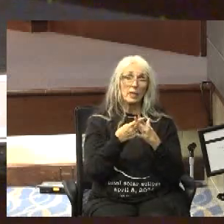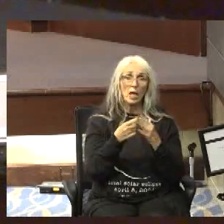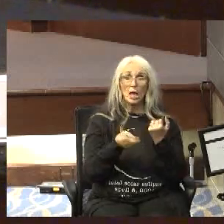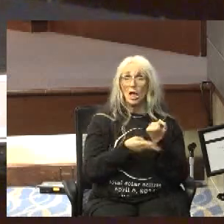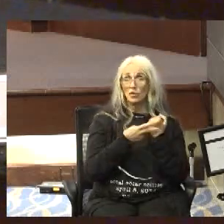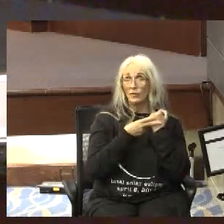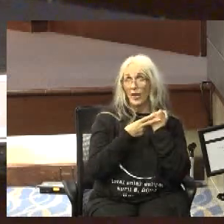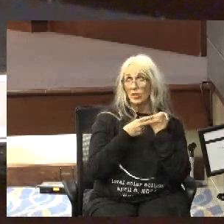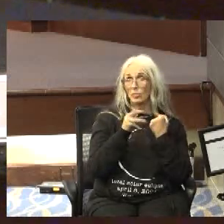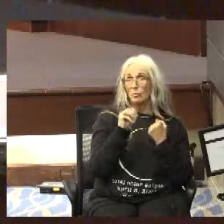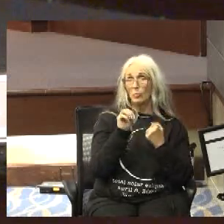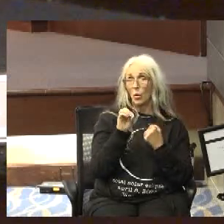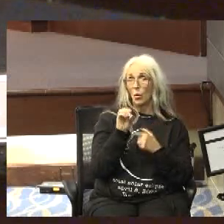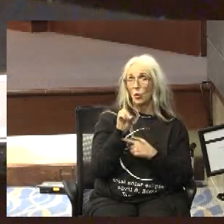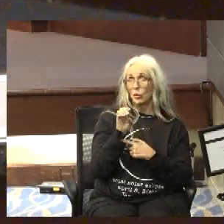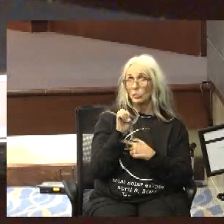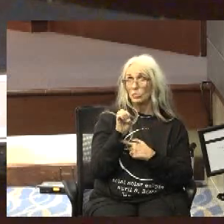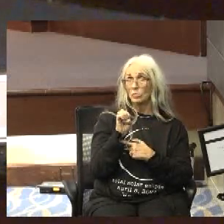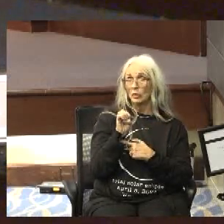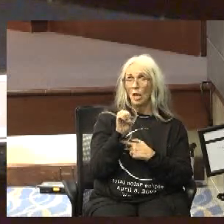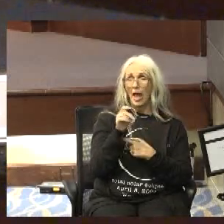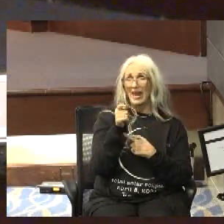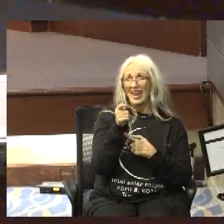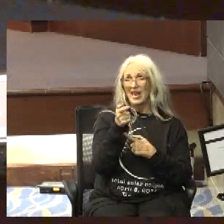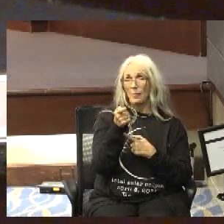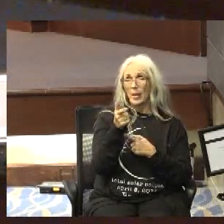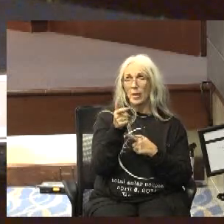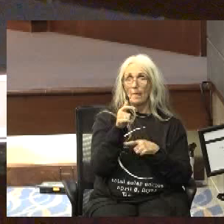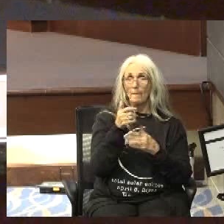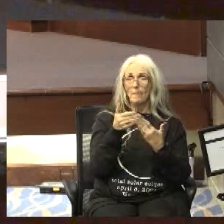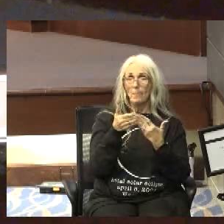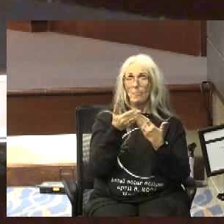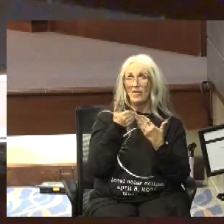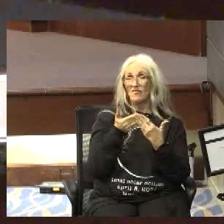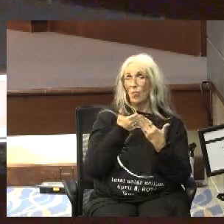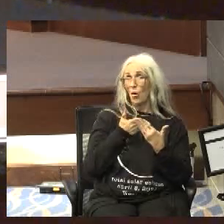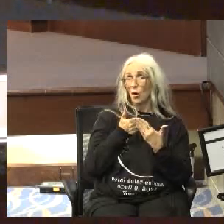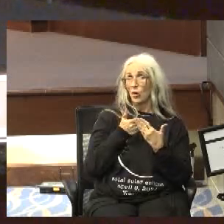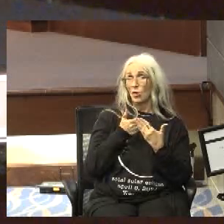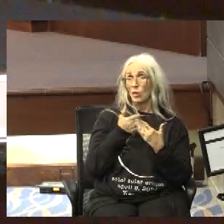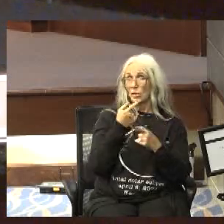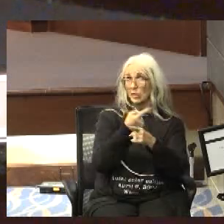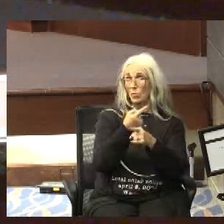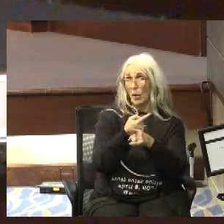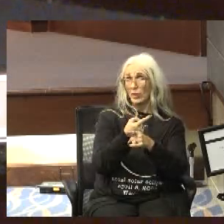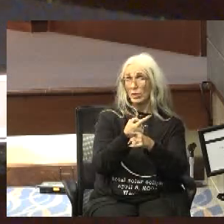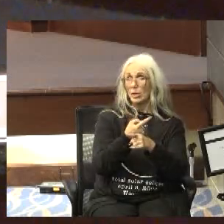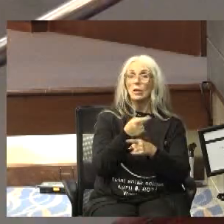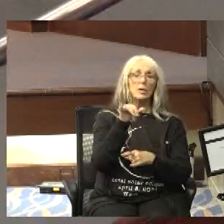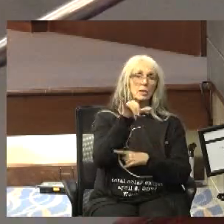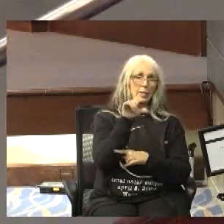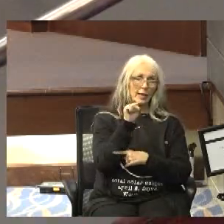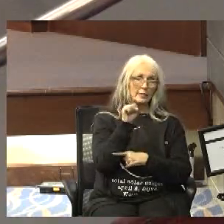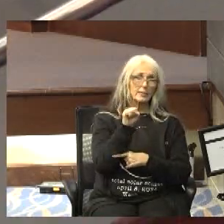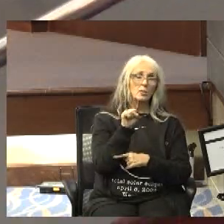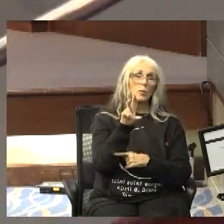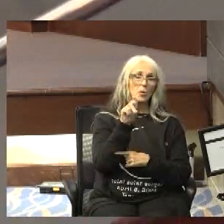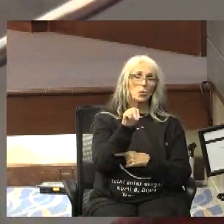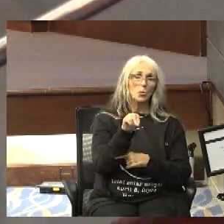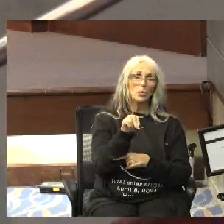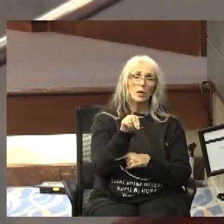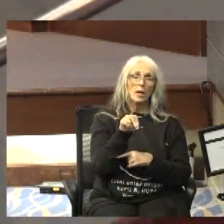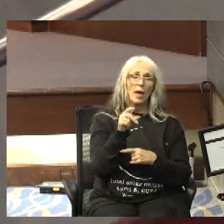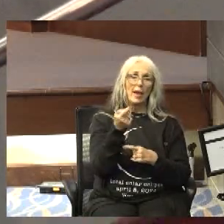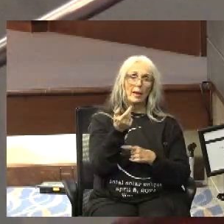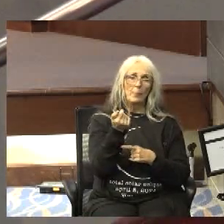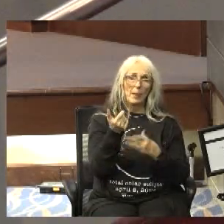conservation mode at a bit earlier. A little bit is early. That right? Is that fair yes, to say? Yes, sir. We do. It would It